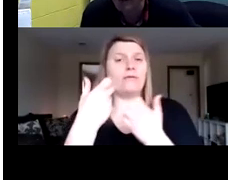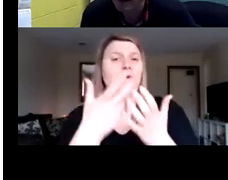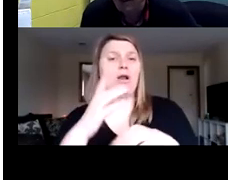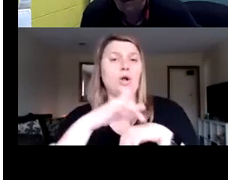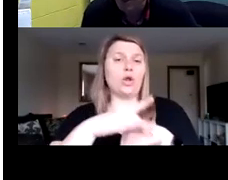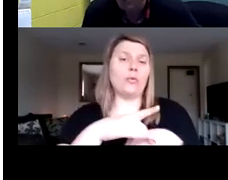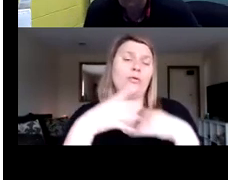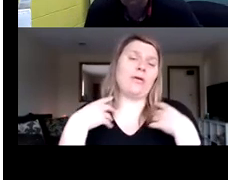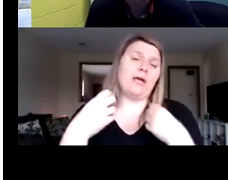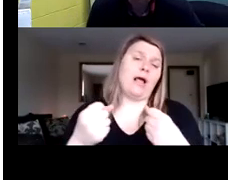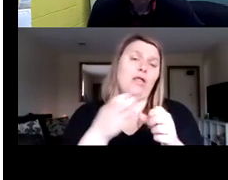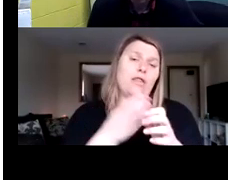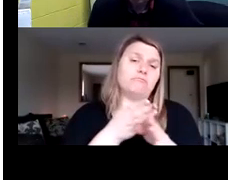track.